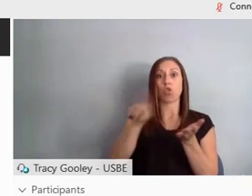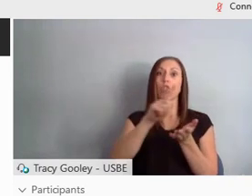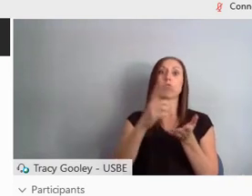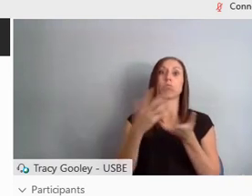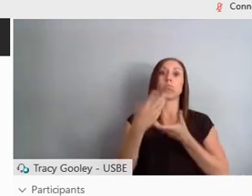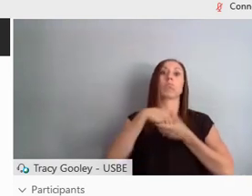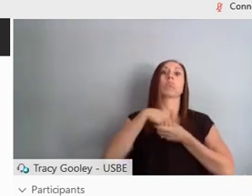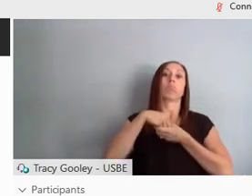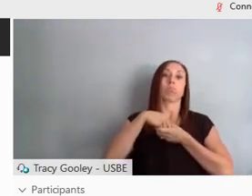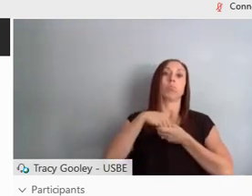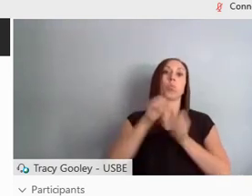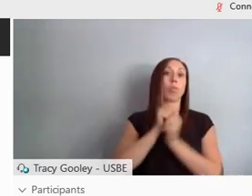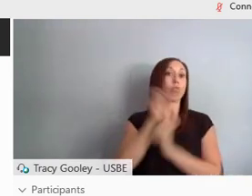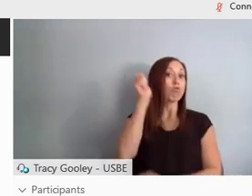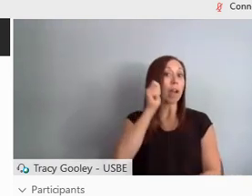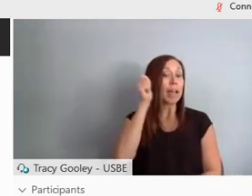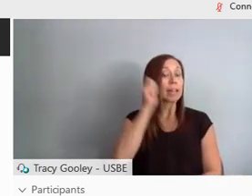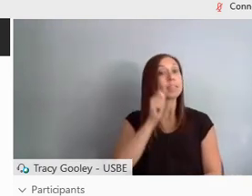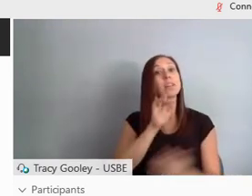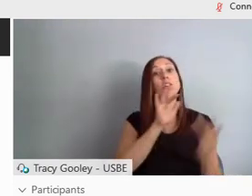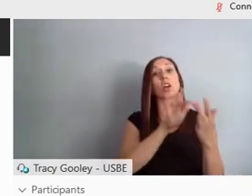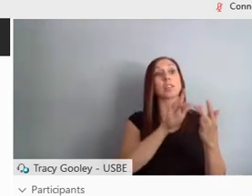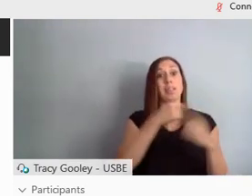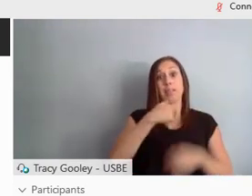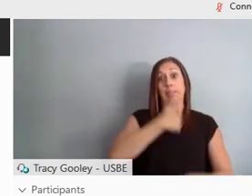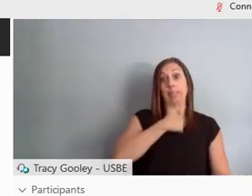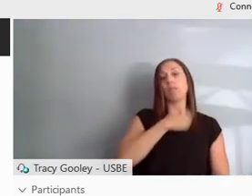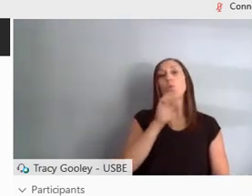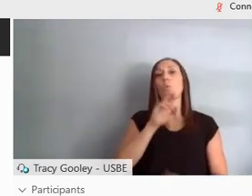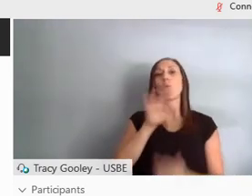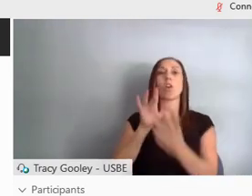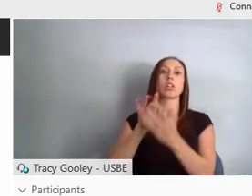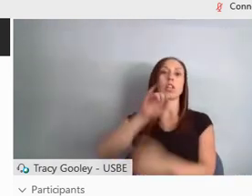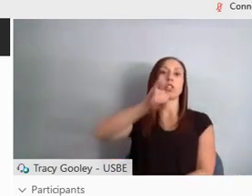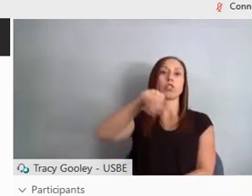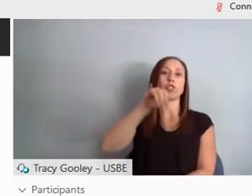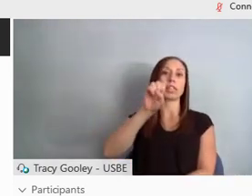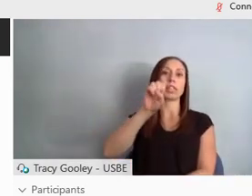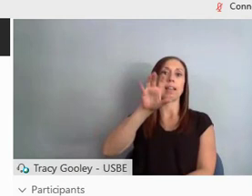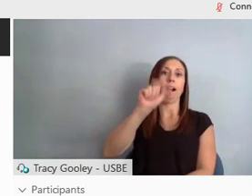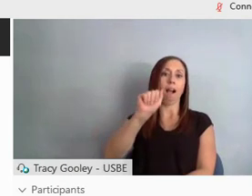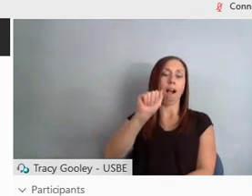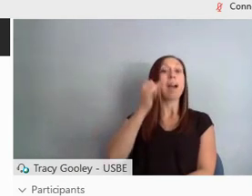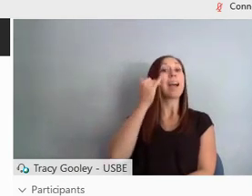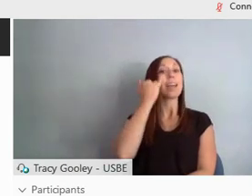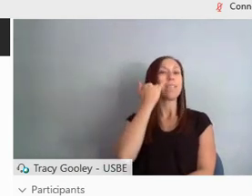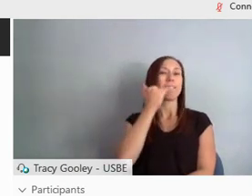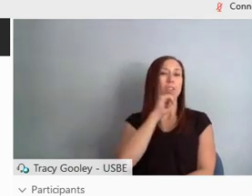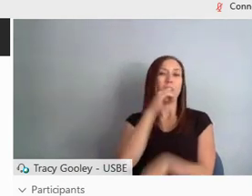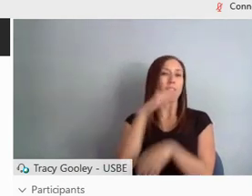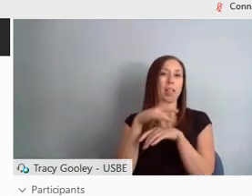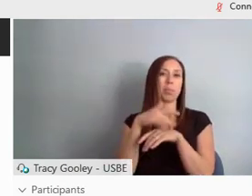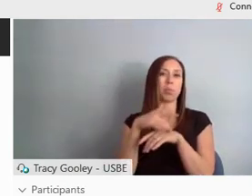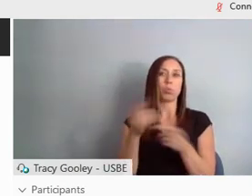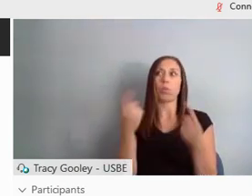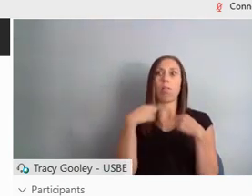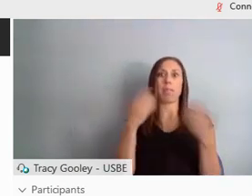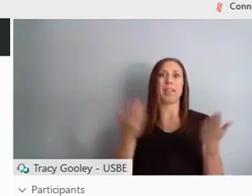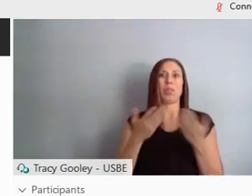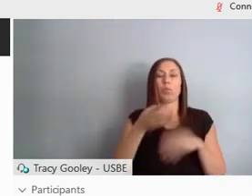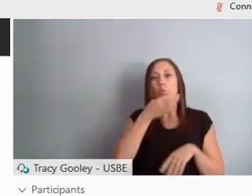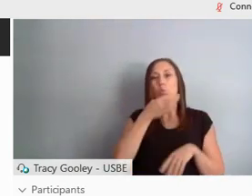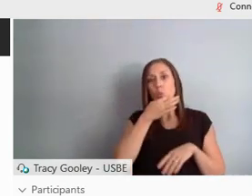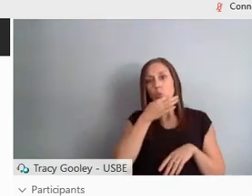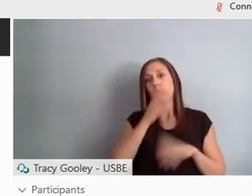participants of the grant. Just reach out either to myself or Jessica and we can coordinate. If you're not going to be up in the Salt Lake